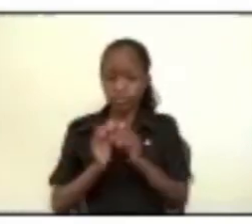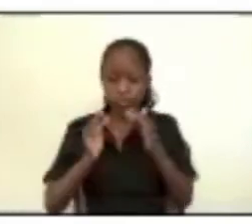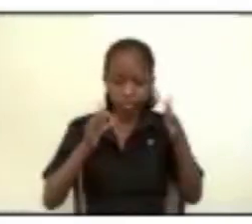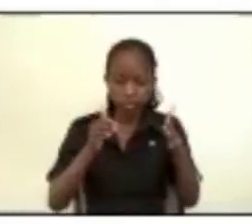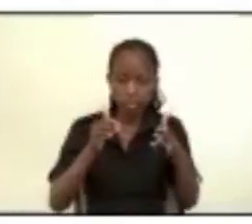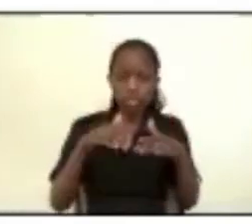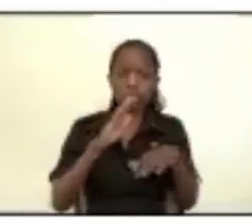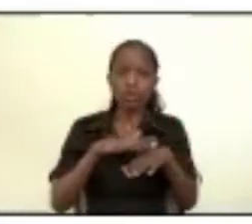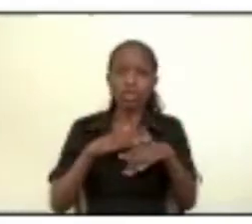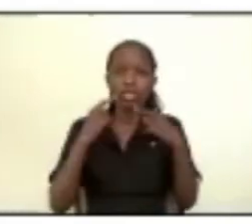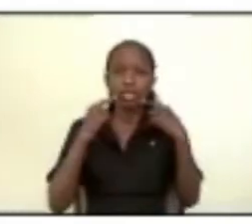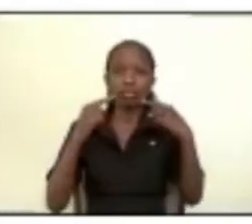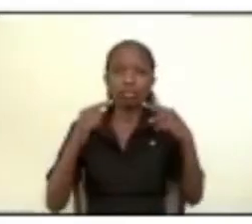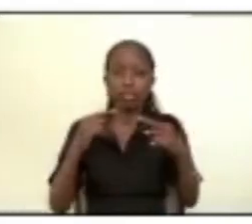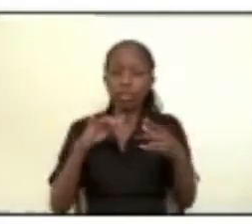the